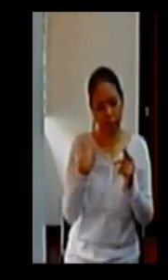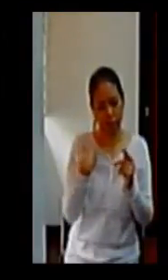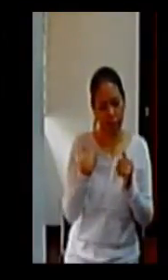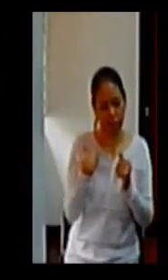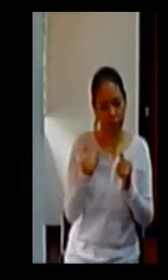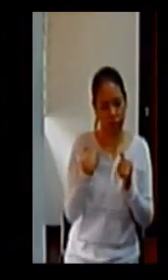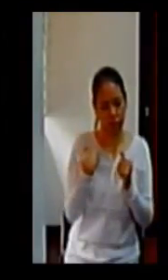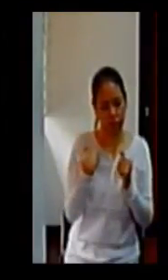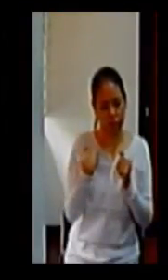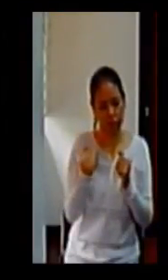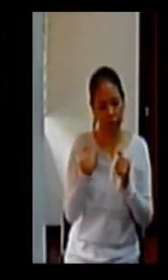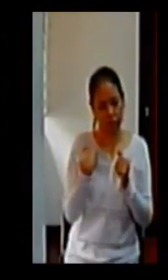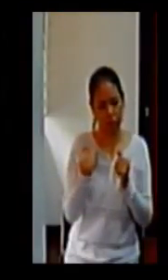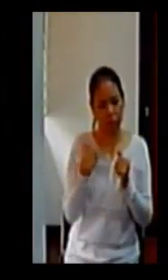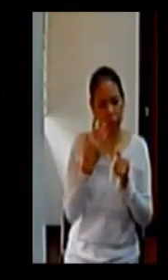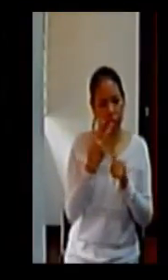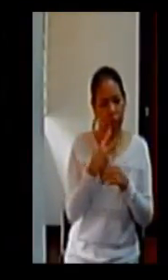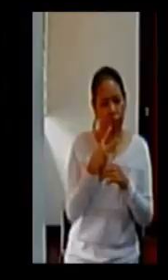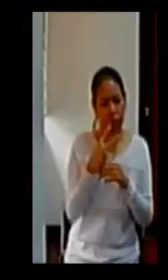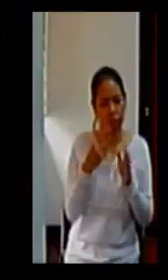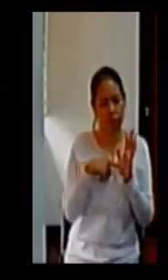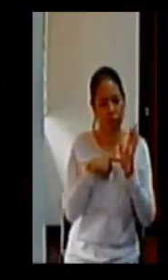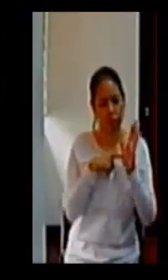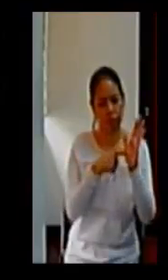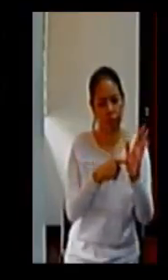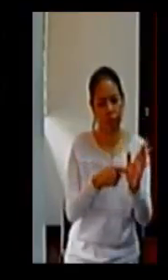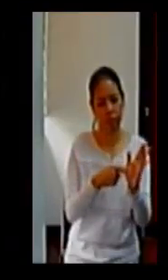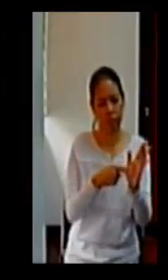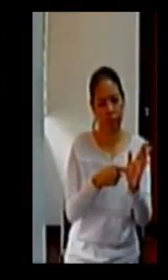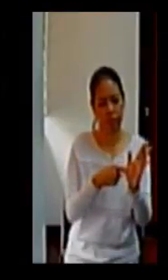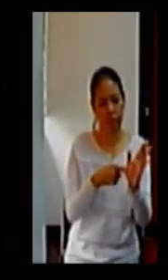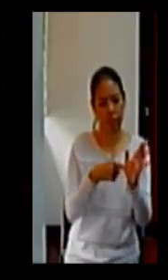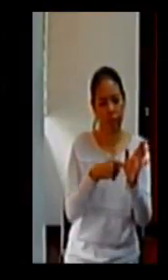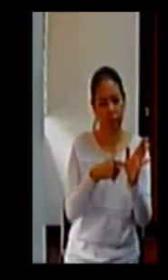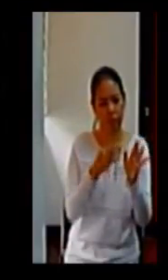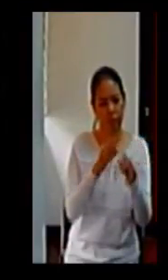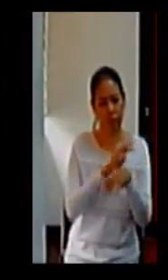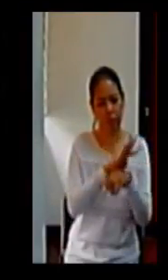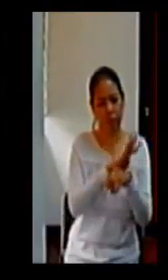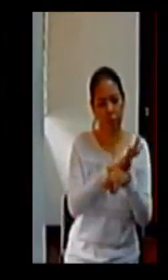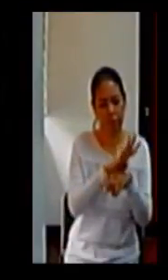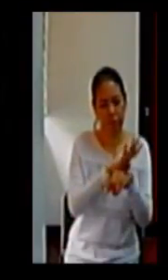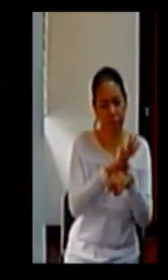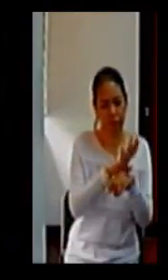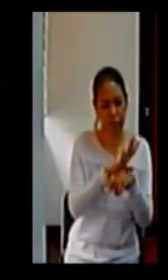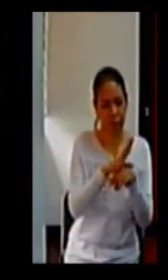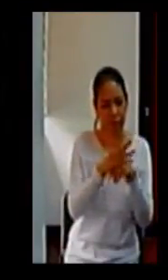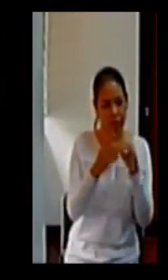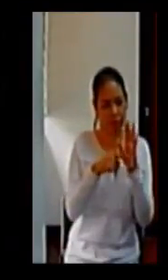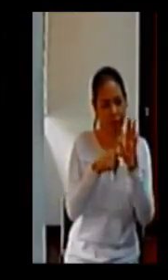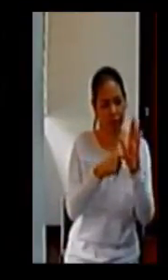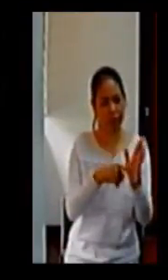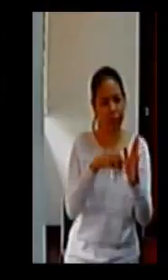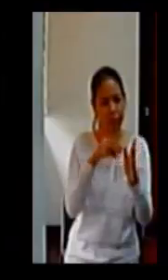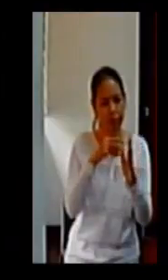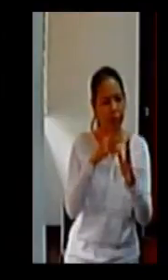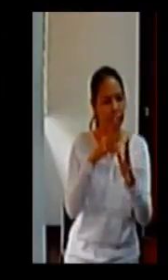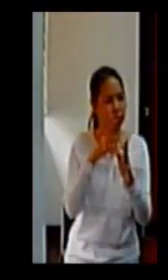showed your terraces at the end, and did that result in more visits